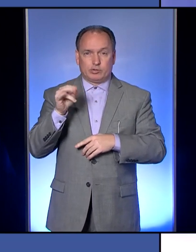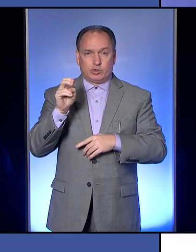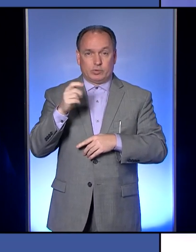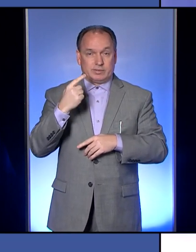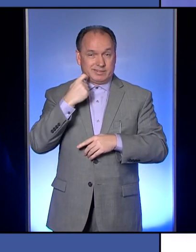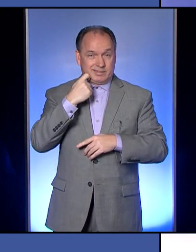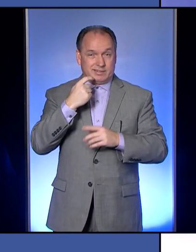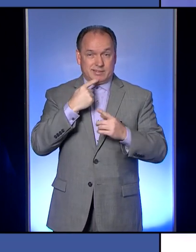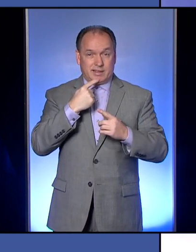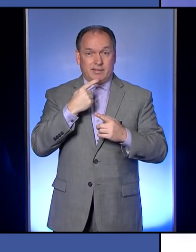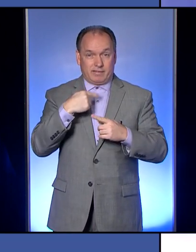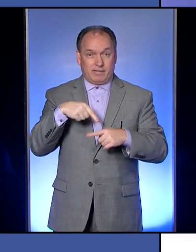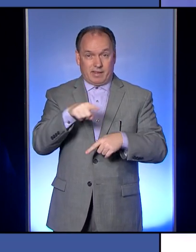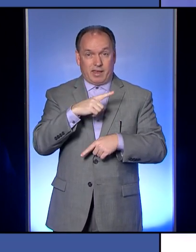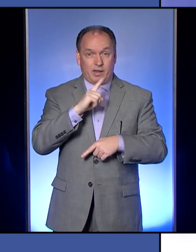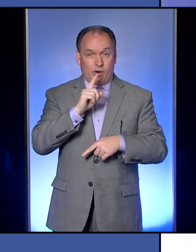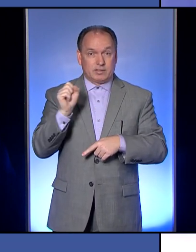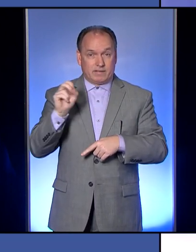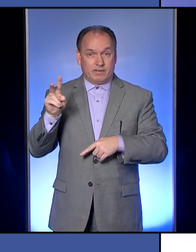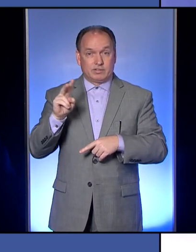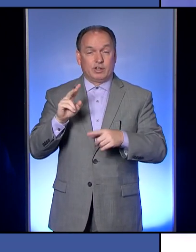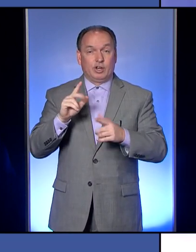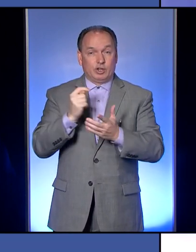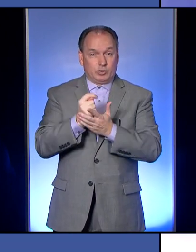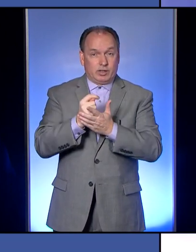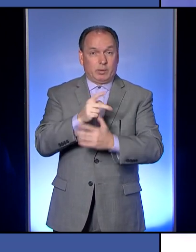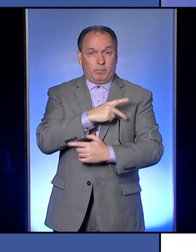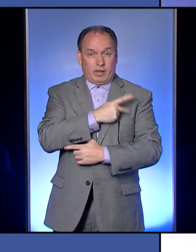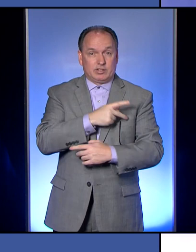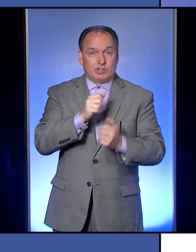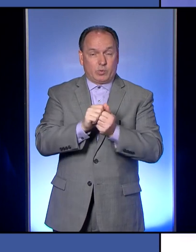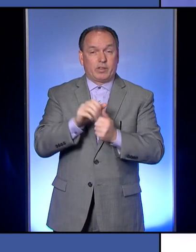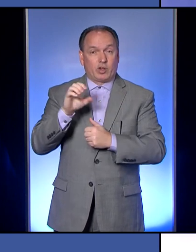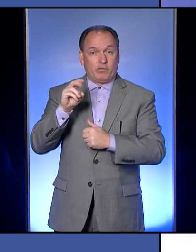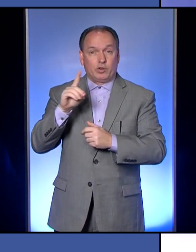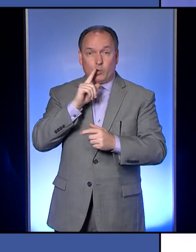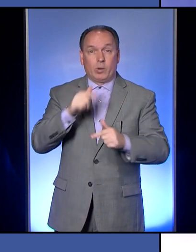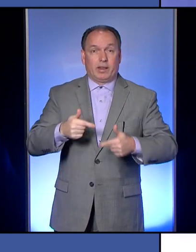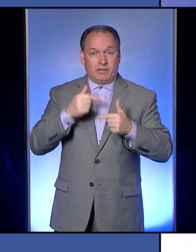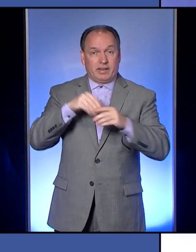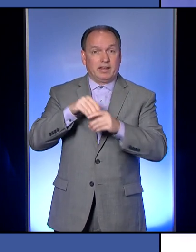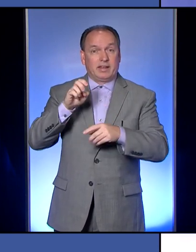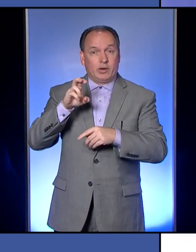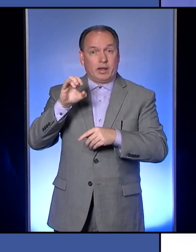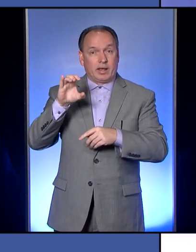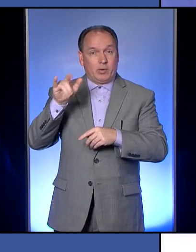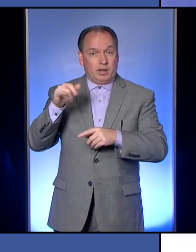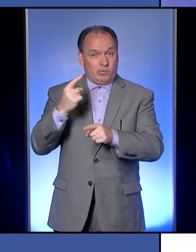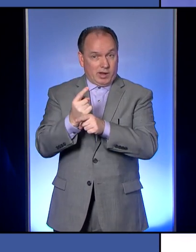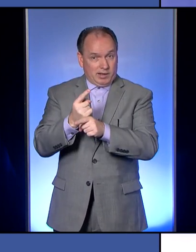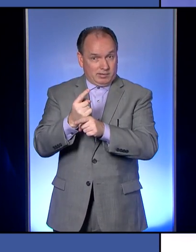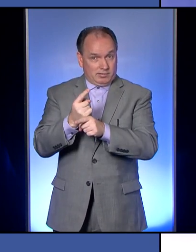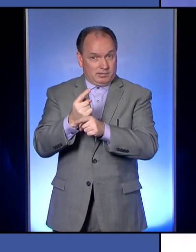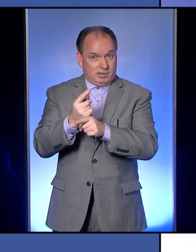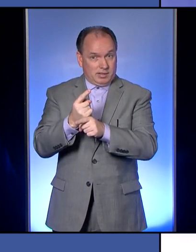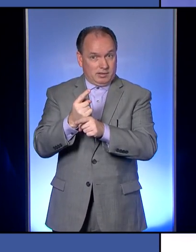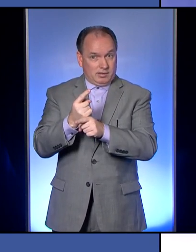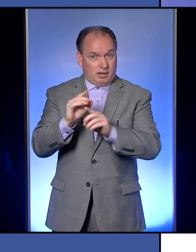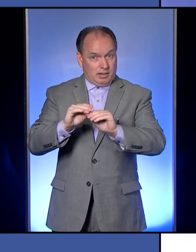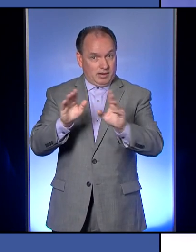say they are treating, Vincent is treating patients with COVID who reside in Erie County. I just want to make sure we're clear on that.